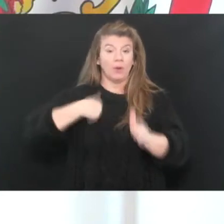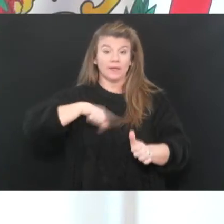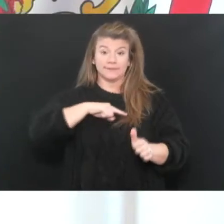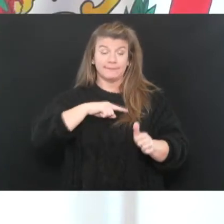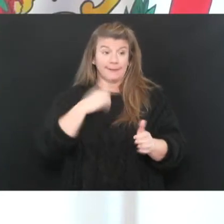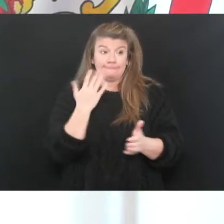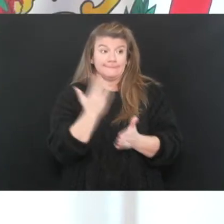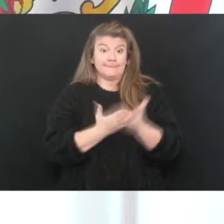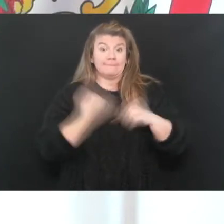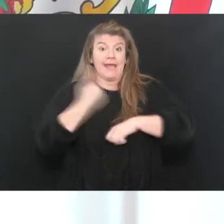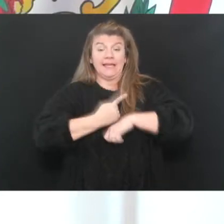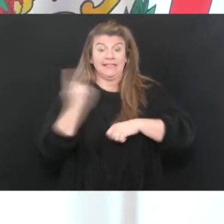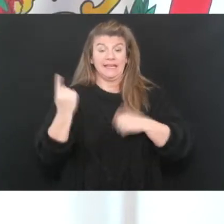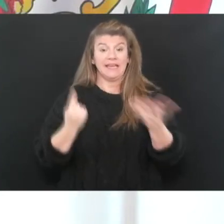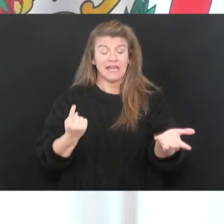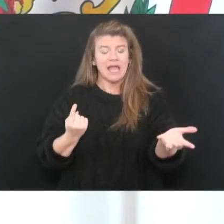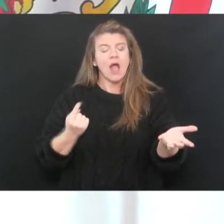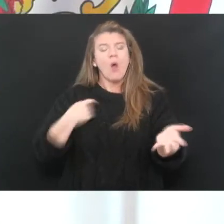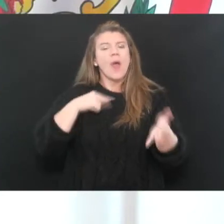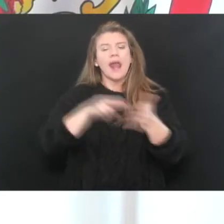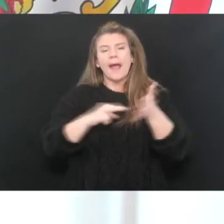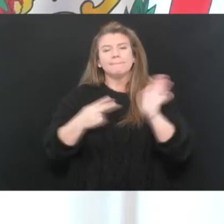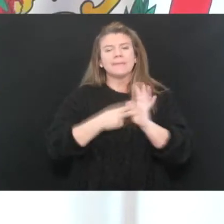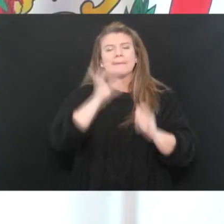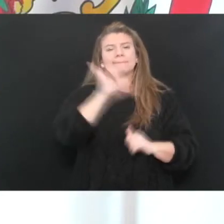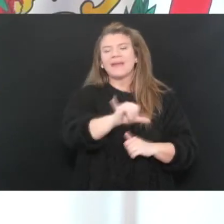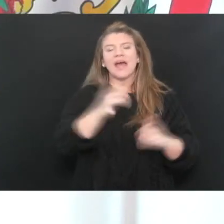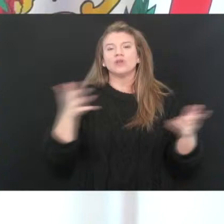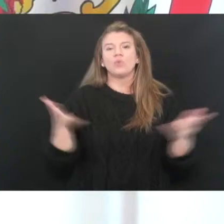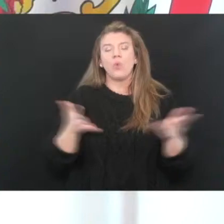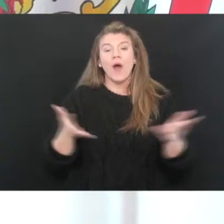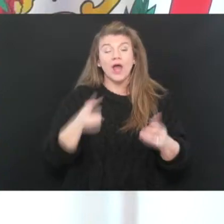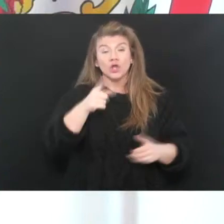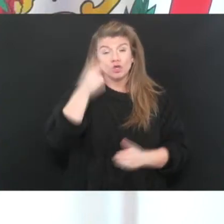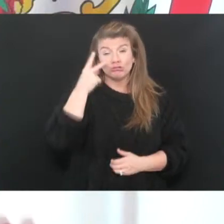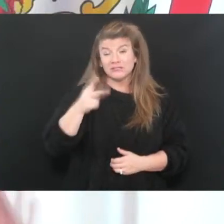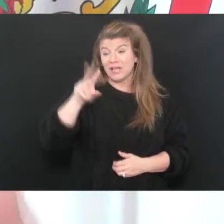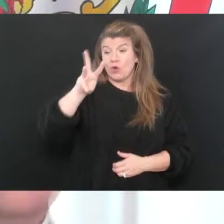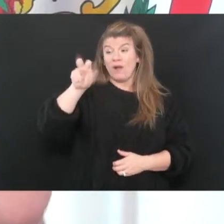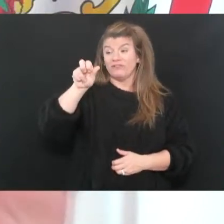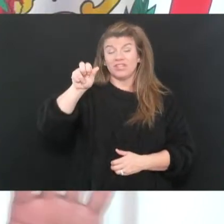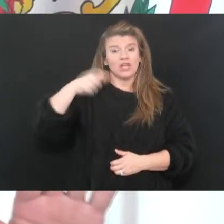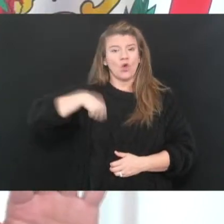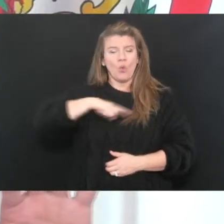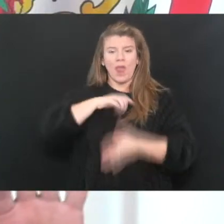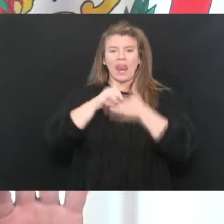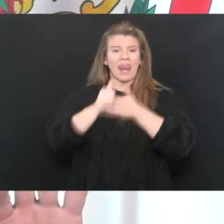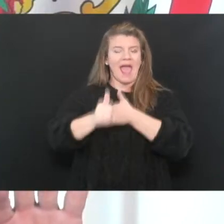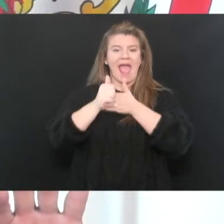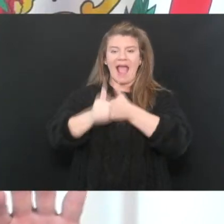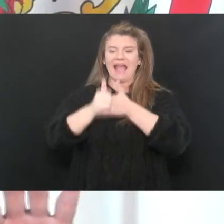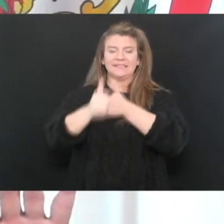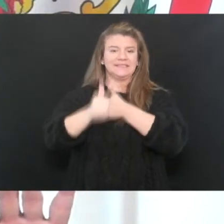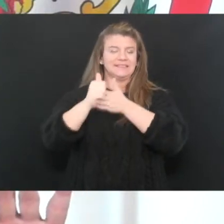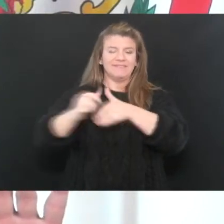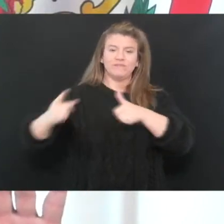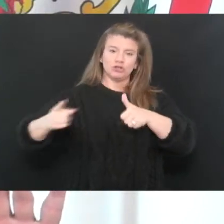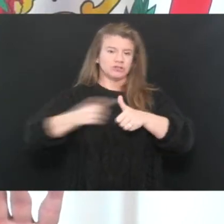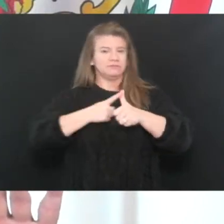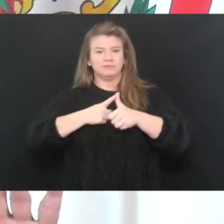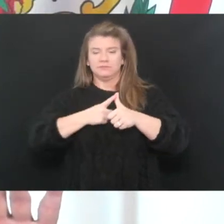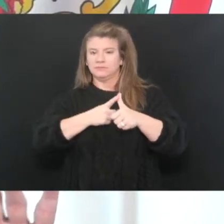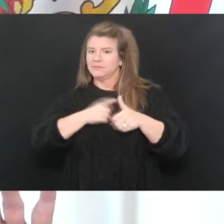time. And by that, I mean just this. You see, West Virginia led the way out ahead in the